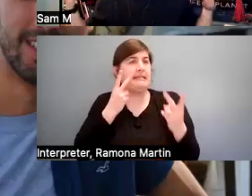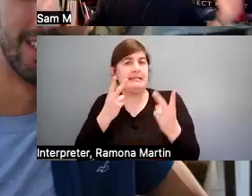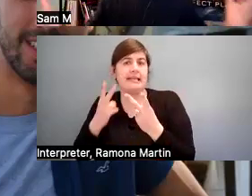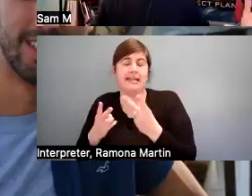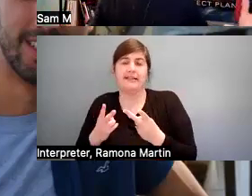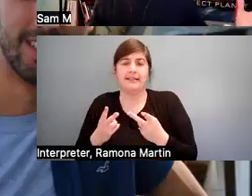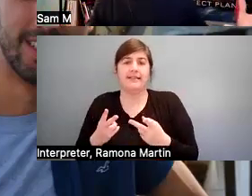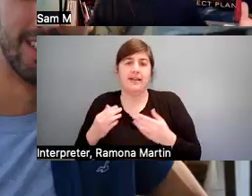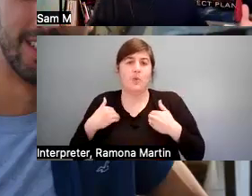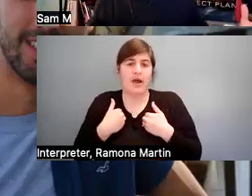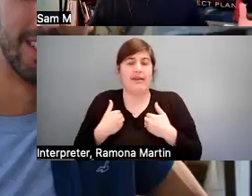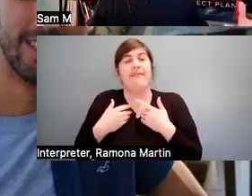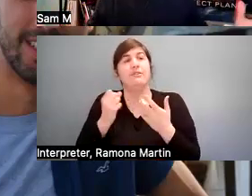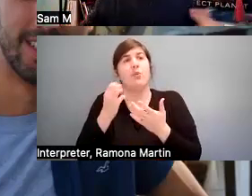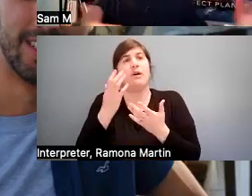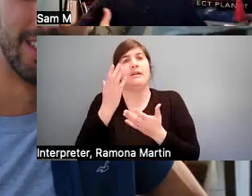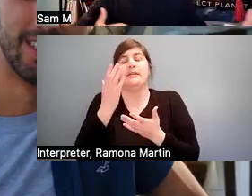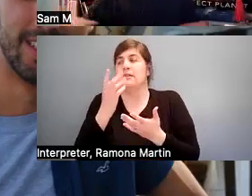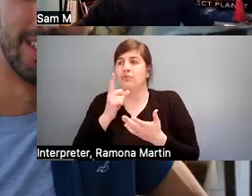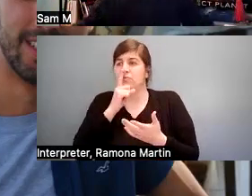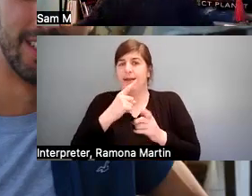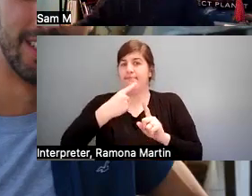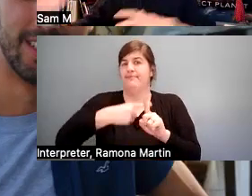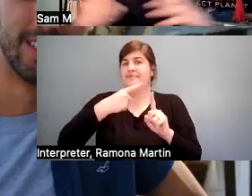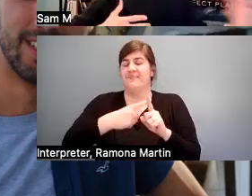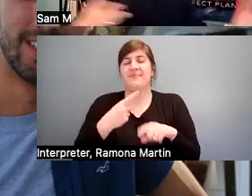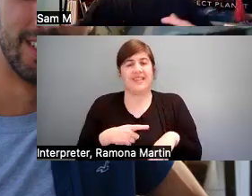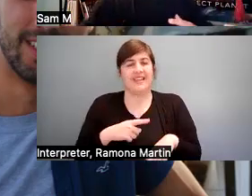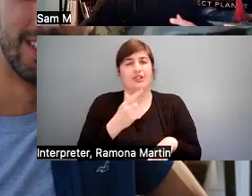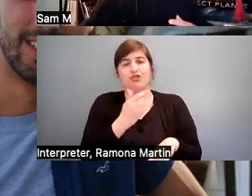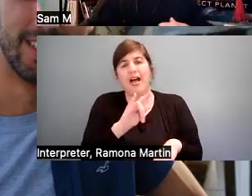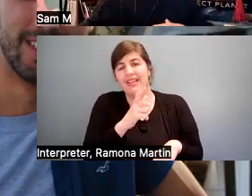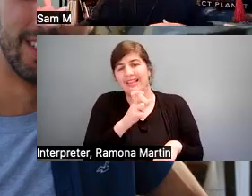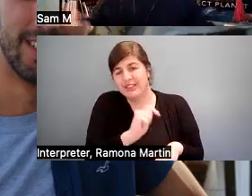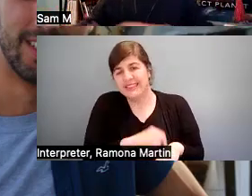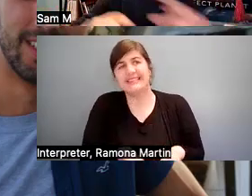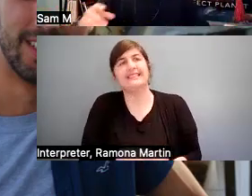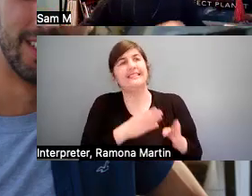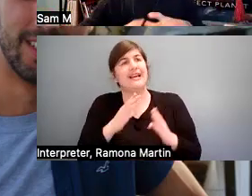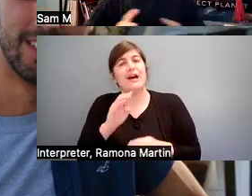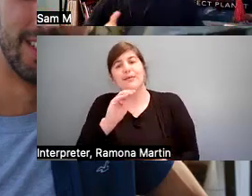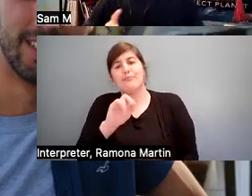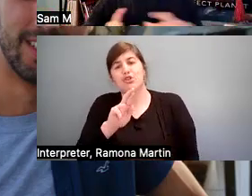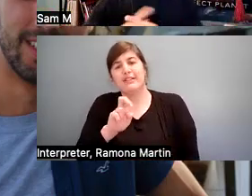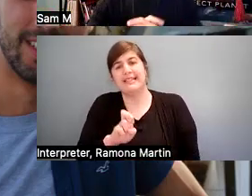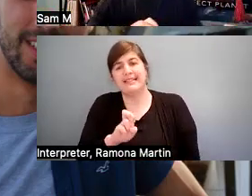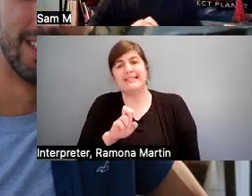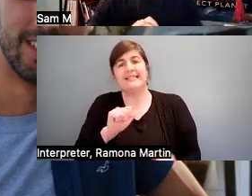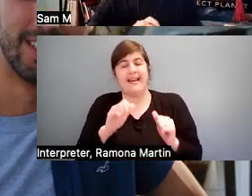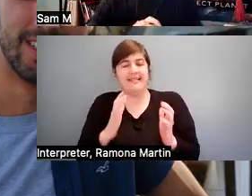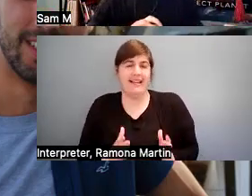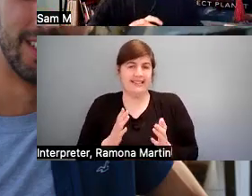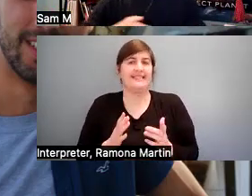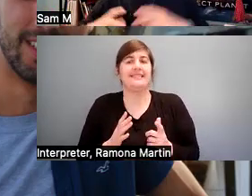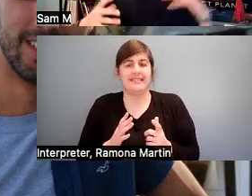some amazing perks about being a geologist or earth scientist, marine scientist, and it all covers these little things at the bottom of the